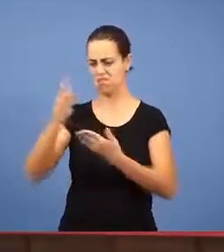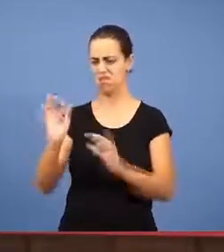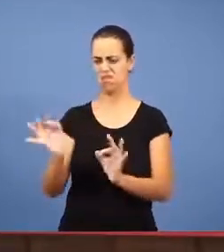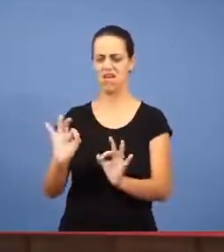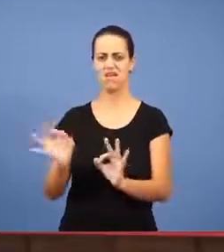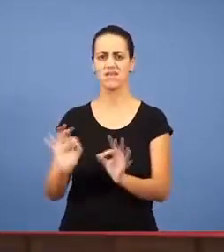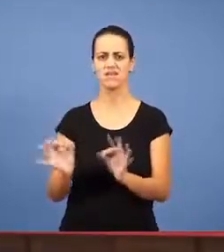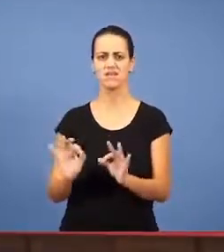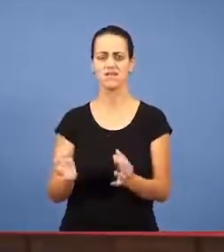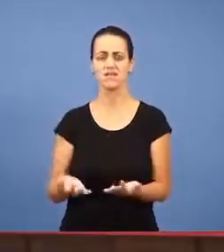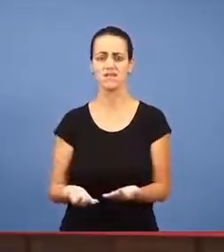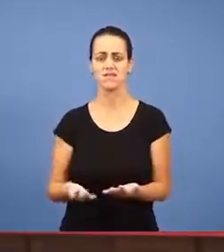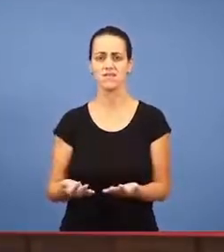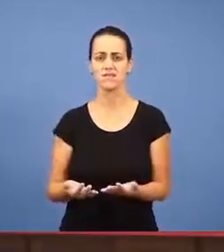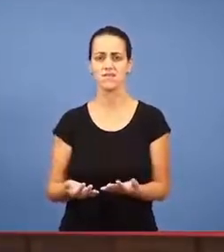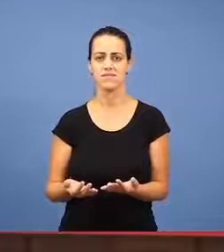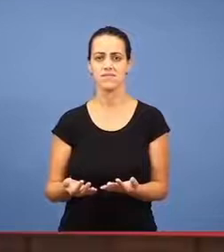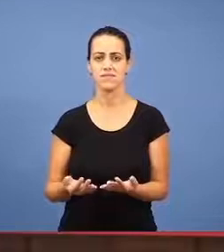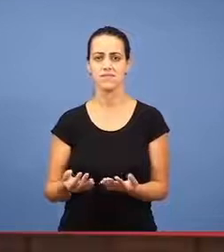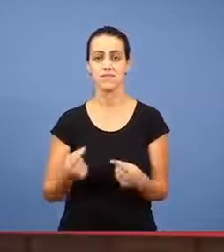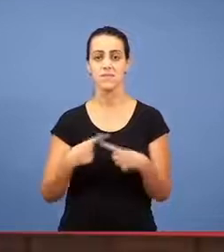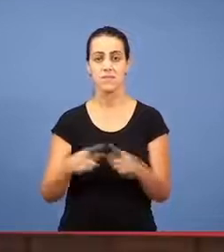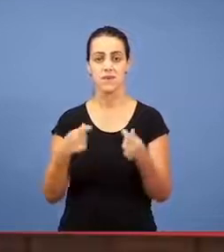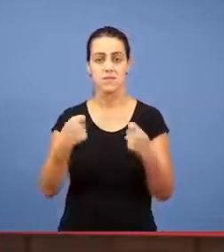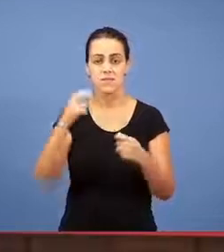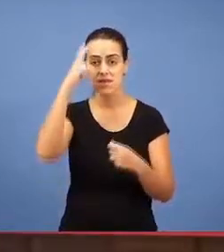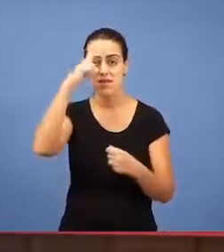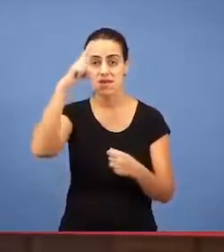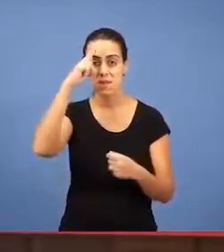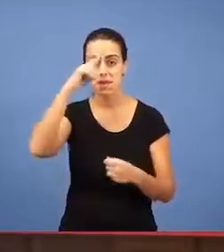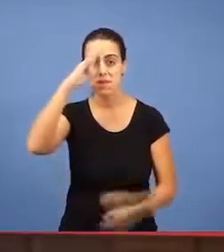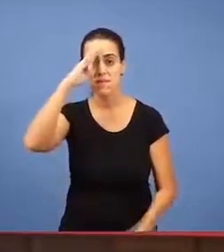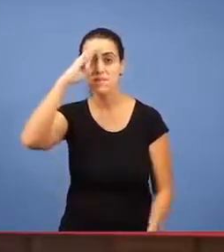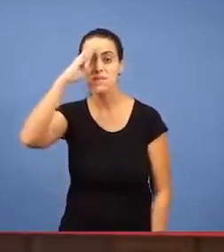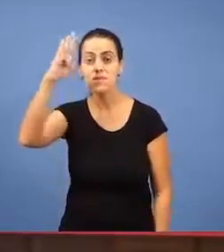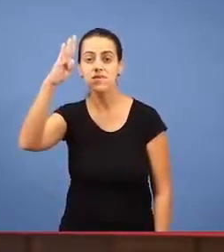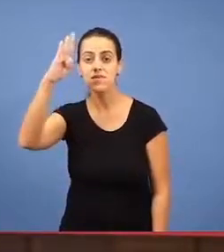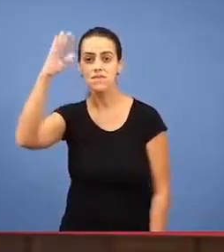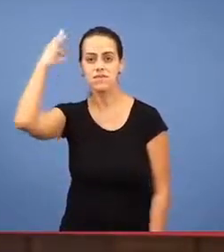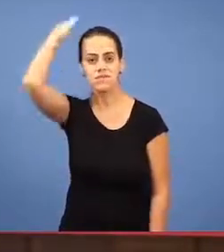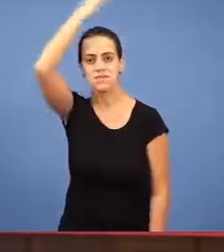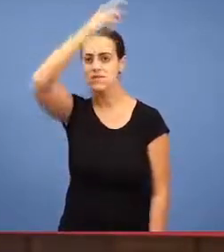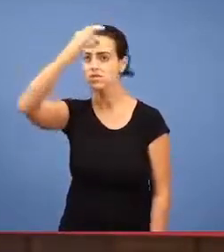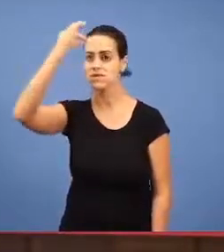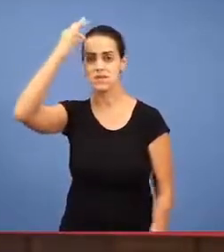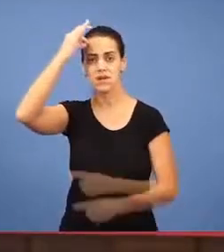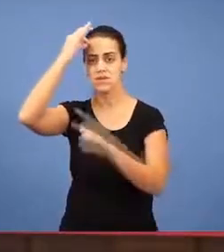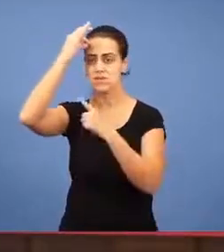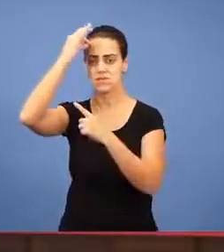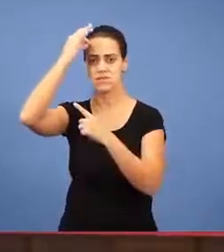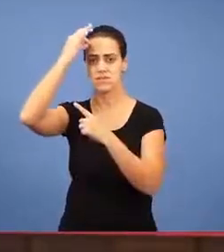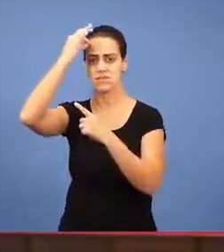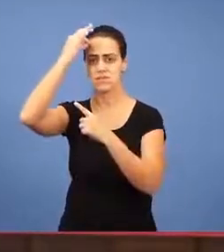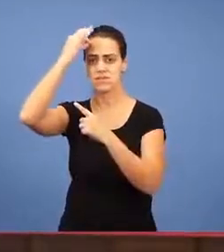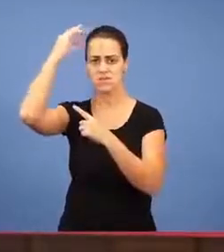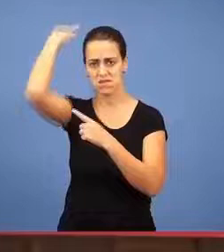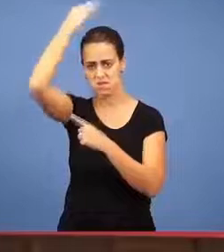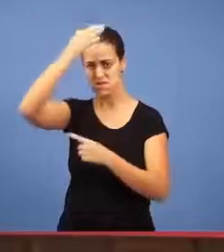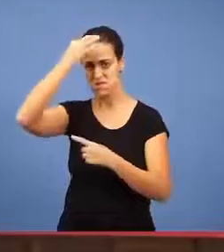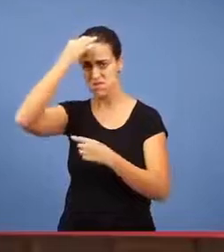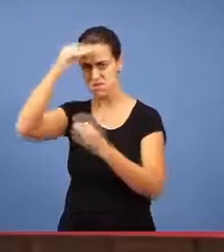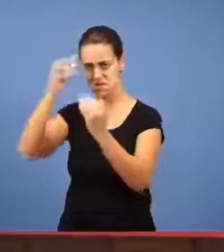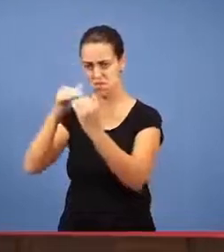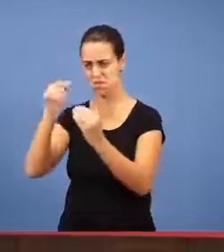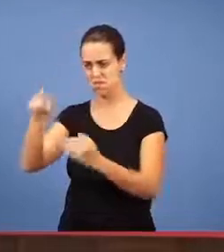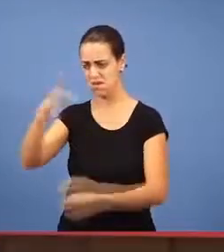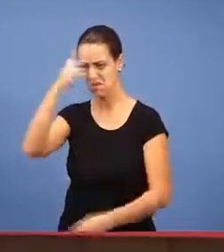them. But you forget that the mediator is the Holy Spirit, and the Holy Spirit is not in agreement with